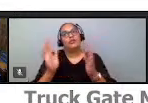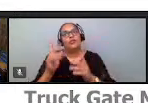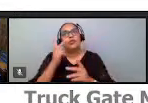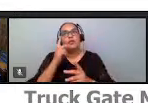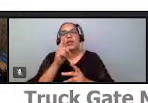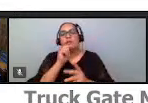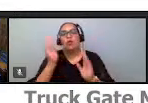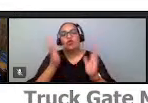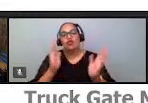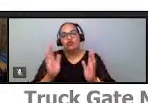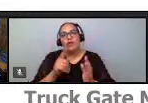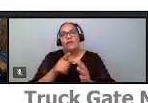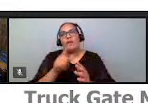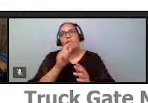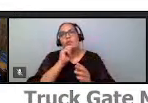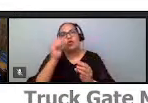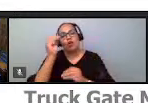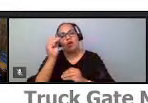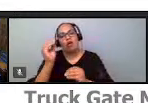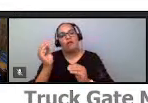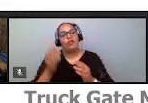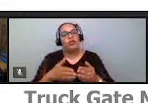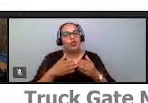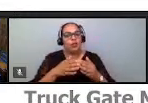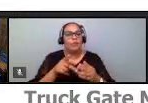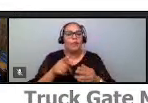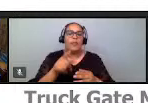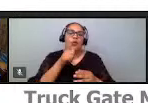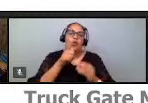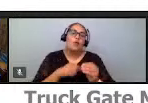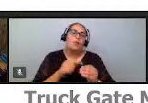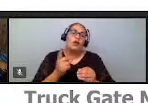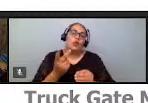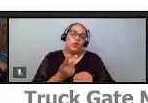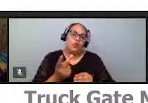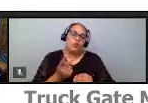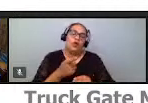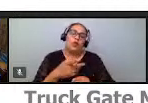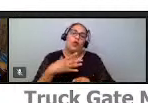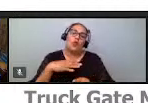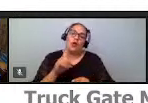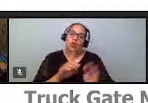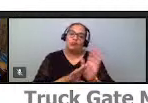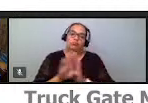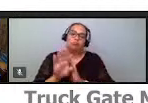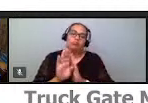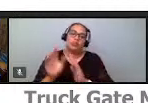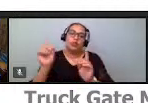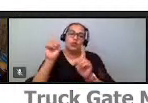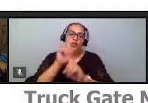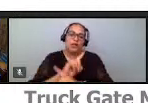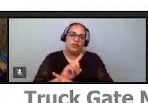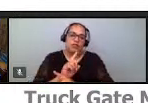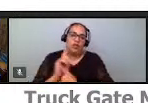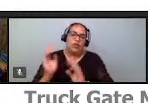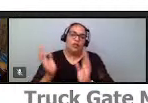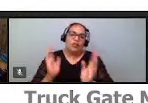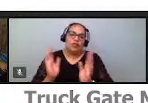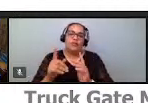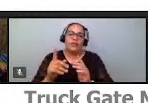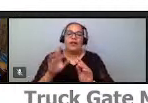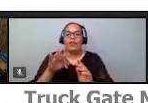shifts team the morning and the afternoon ships and this is what we talk about as well that we want to increase the night shifts it's at